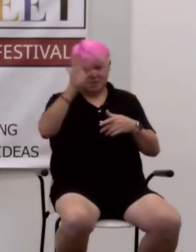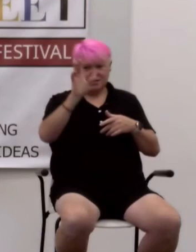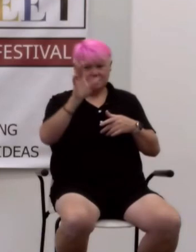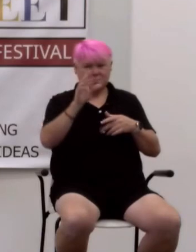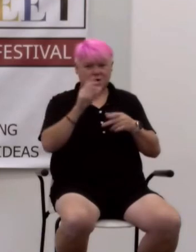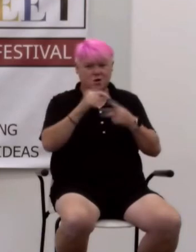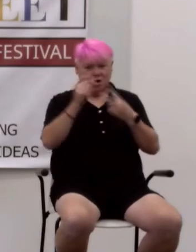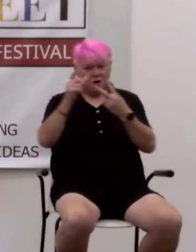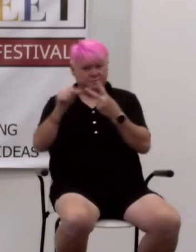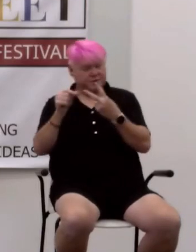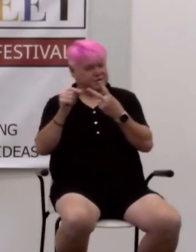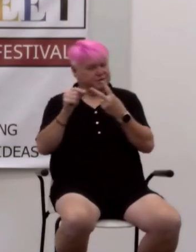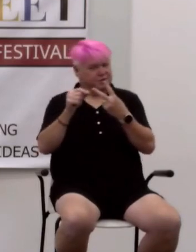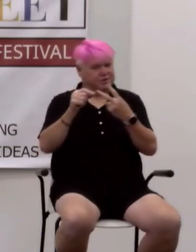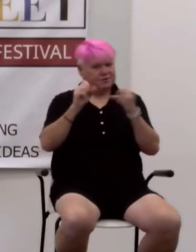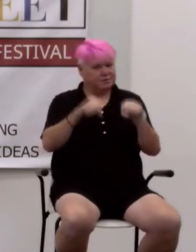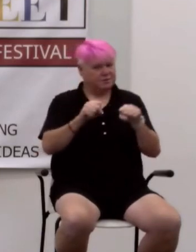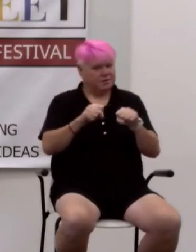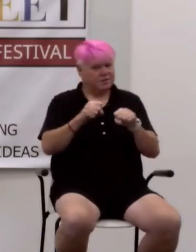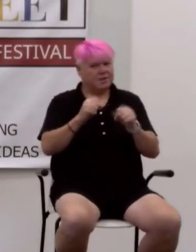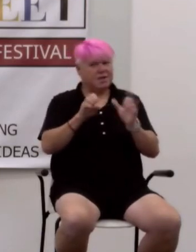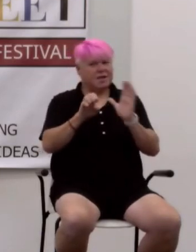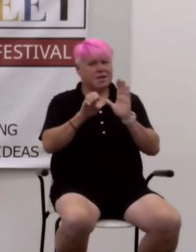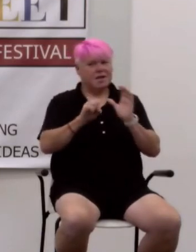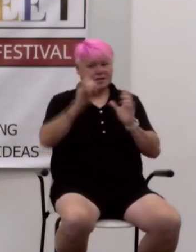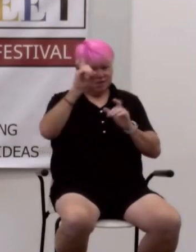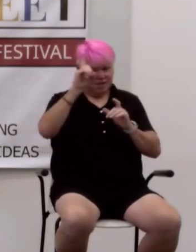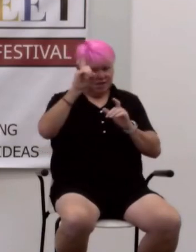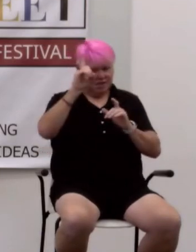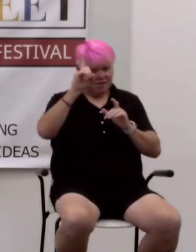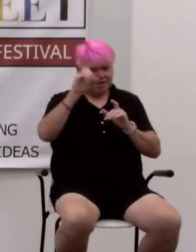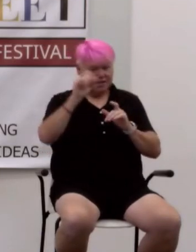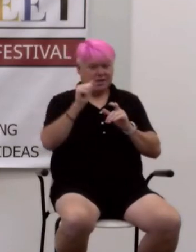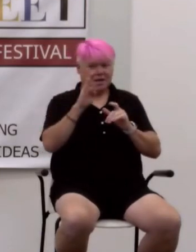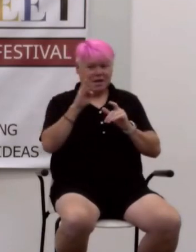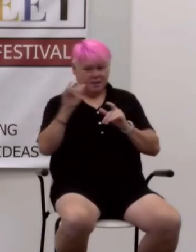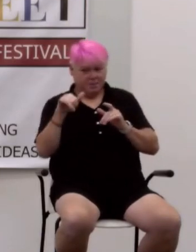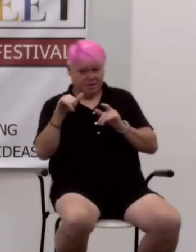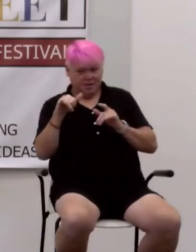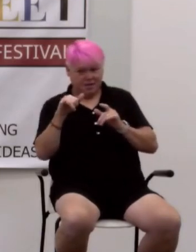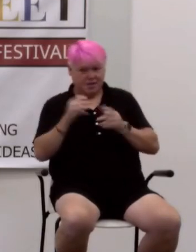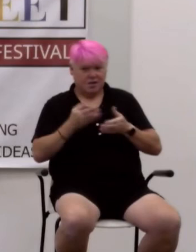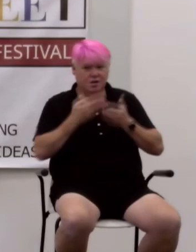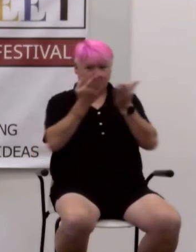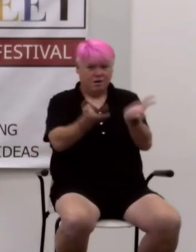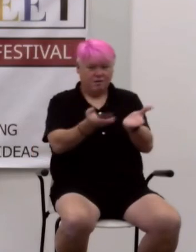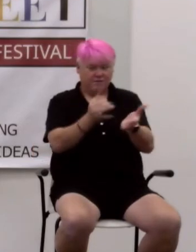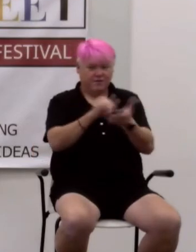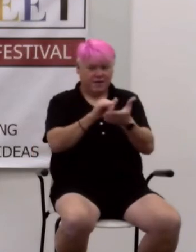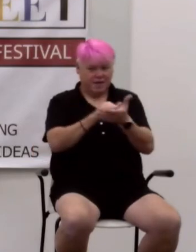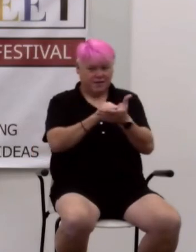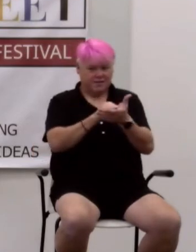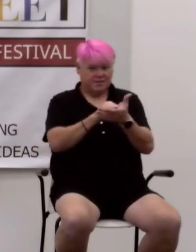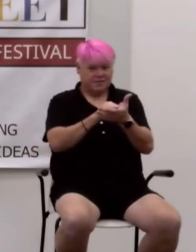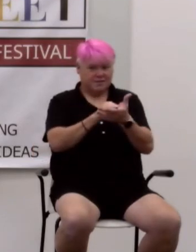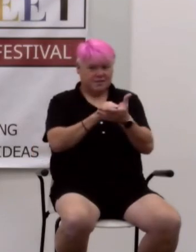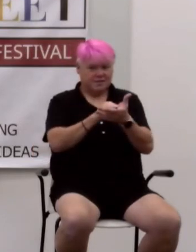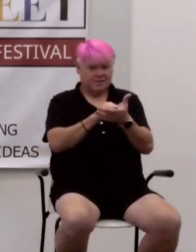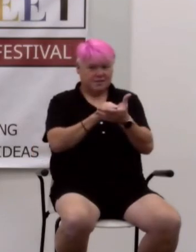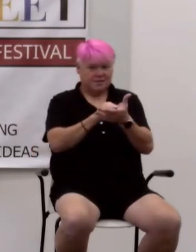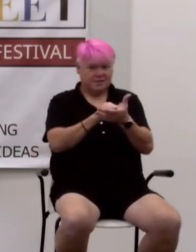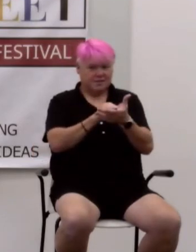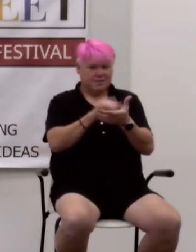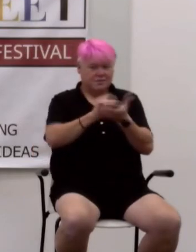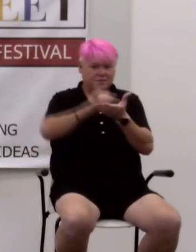especially if she wanted an education, an abbey offered that. It offered removal from